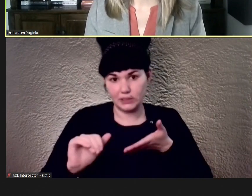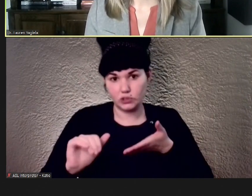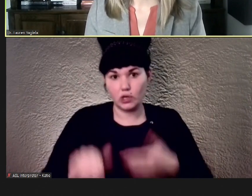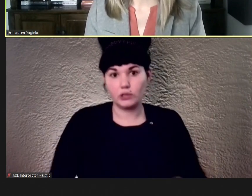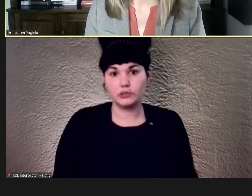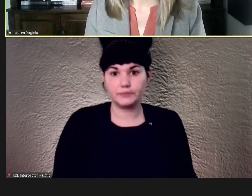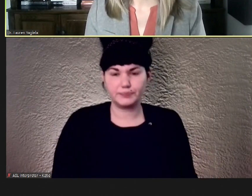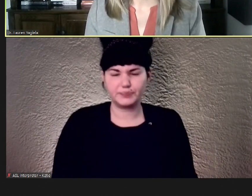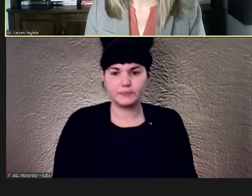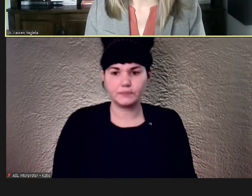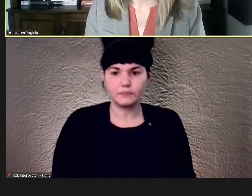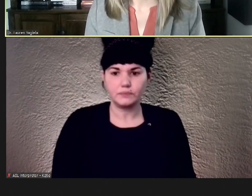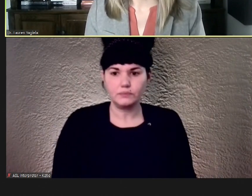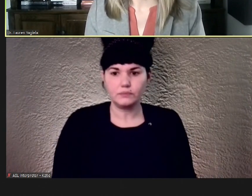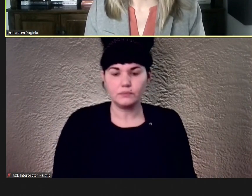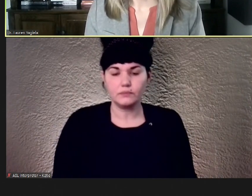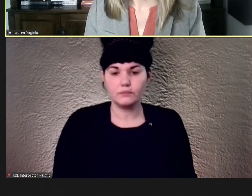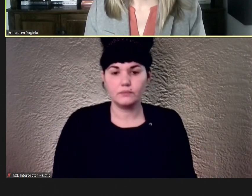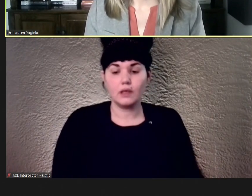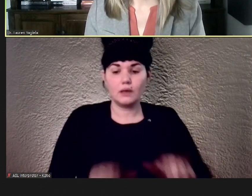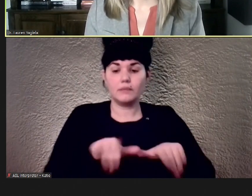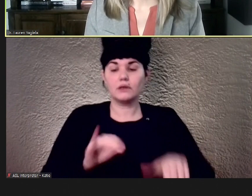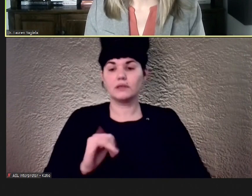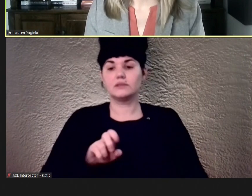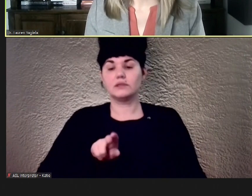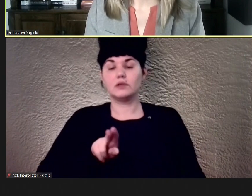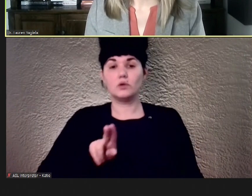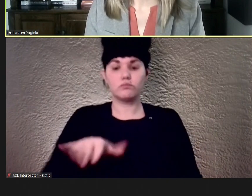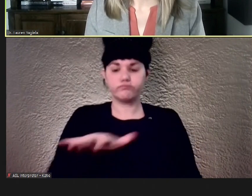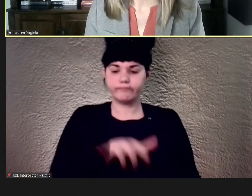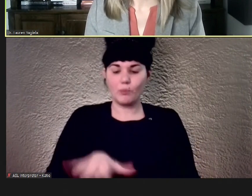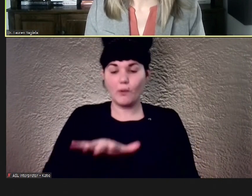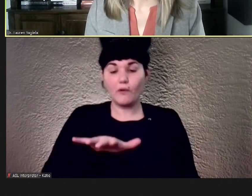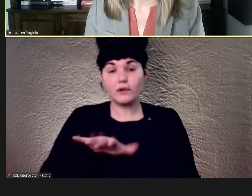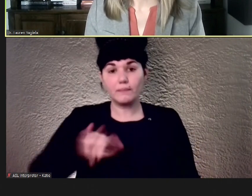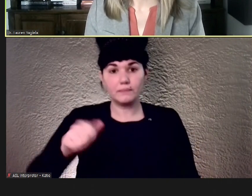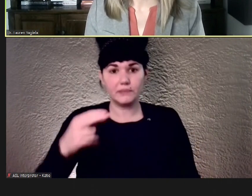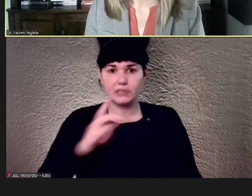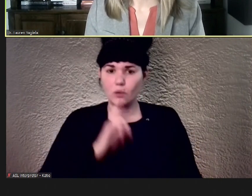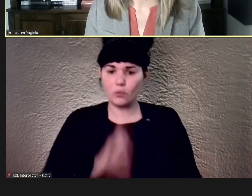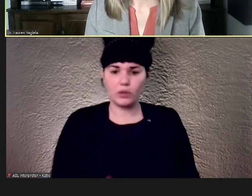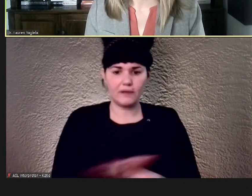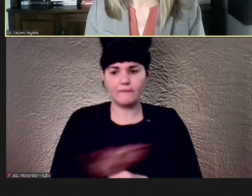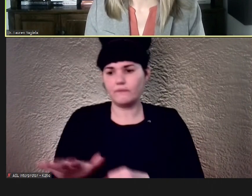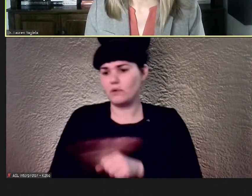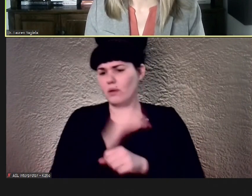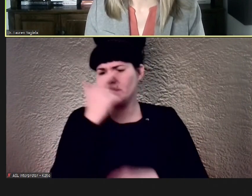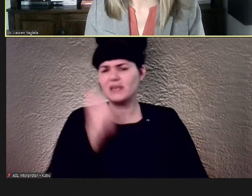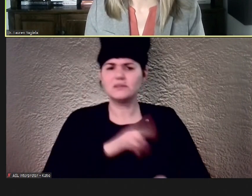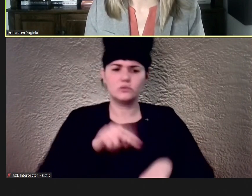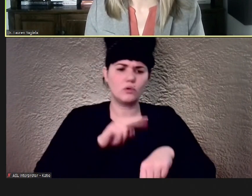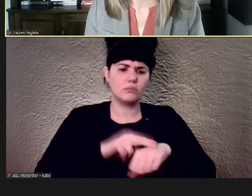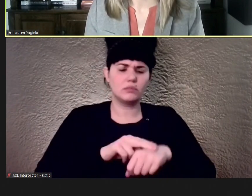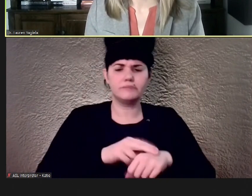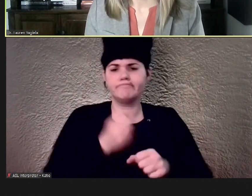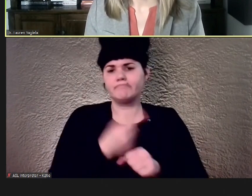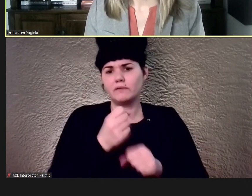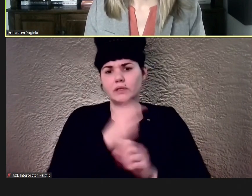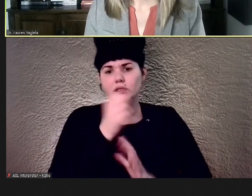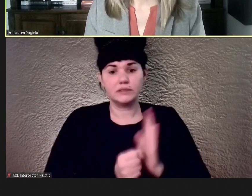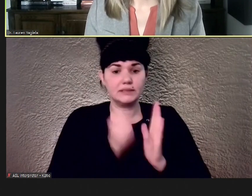ICUs across the region are very full due to both the usual seasonal uptick in respiratory viruses that occurs in the